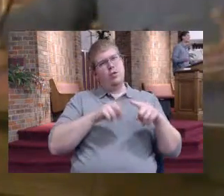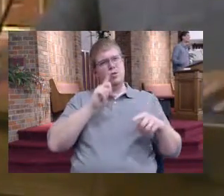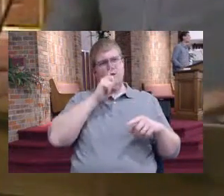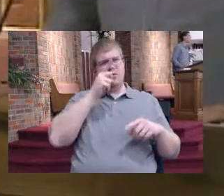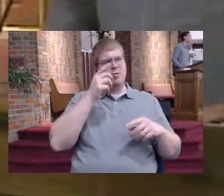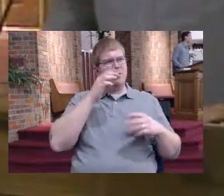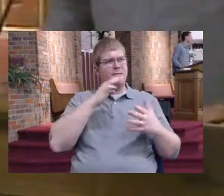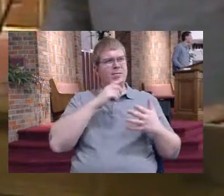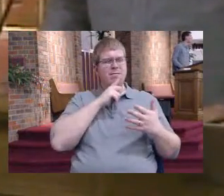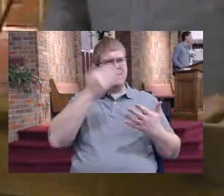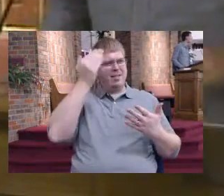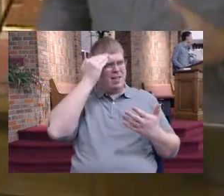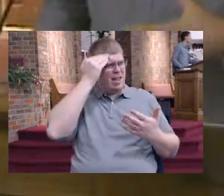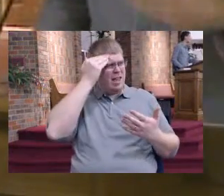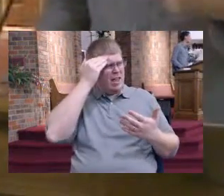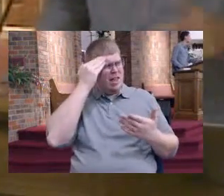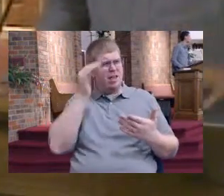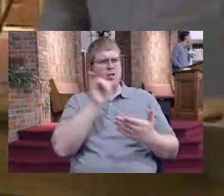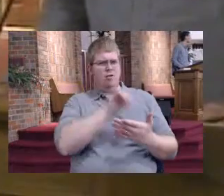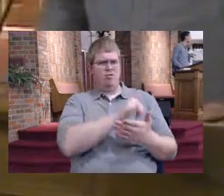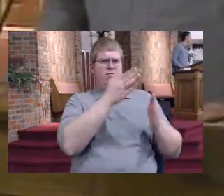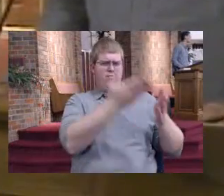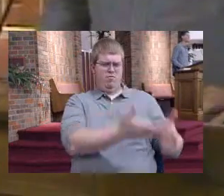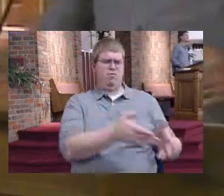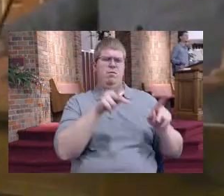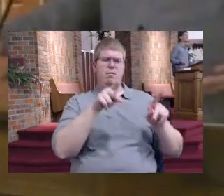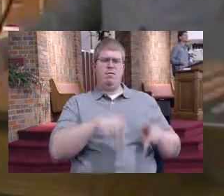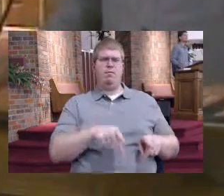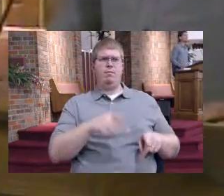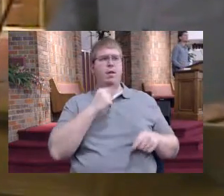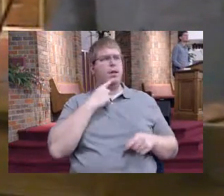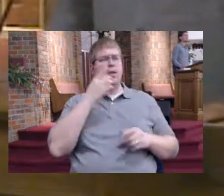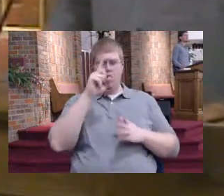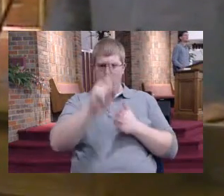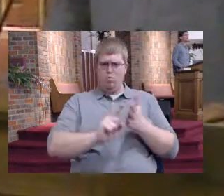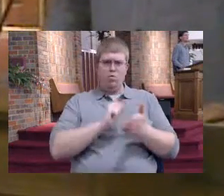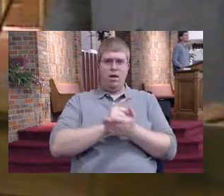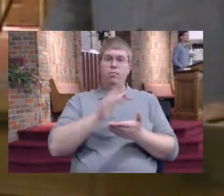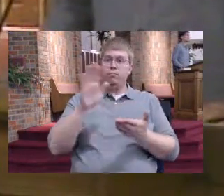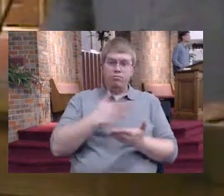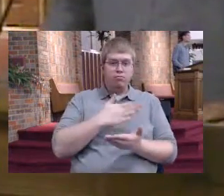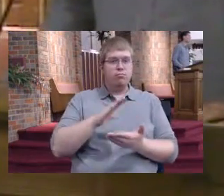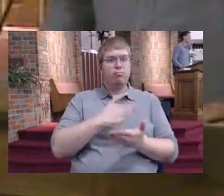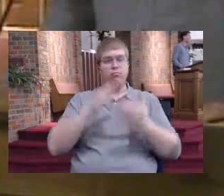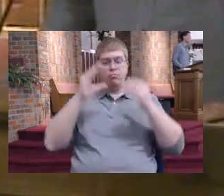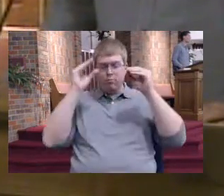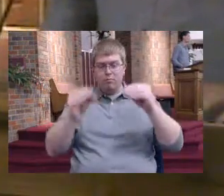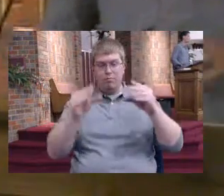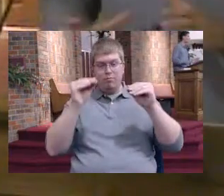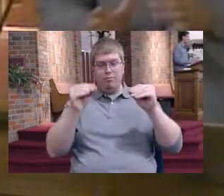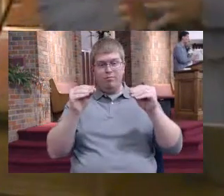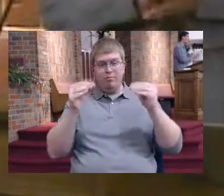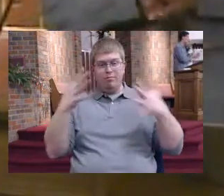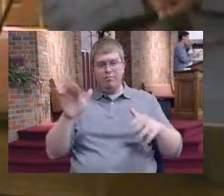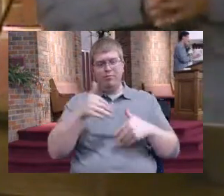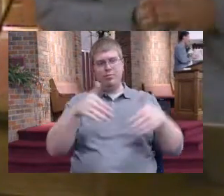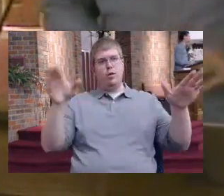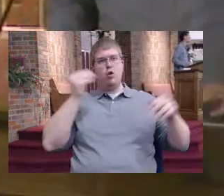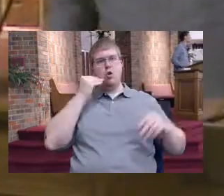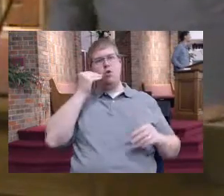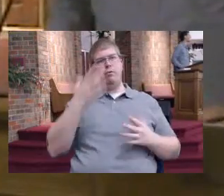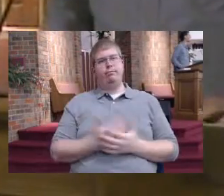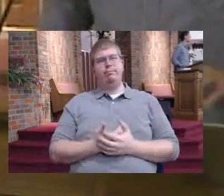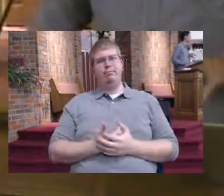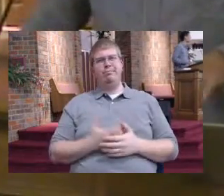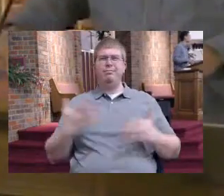we would have a great hour with them of singing and teaching a lesson, and that would be it. And we would just go back home. So we really focused on, after a